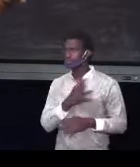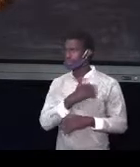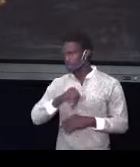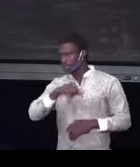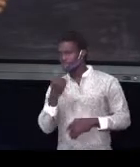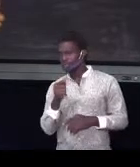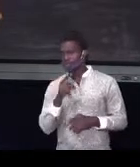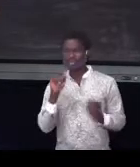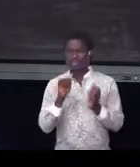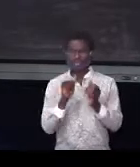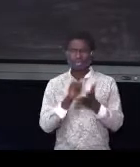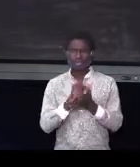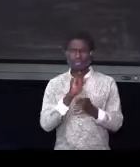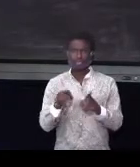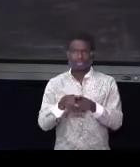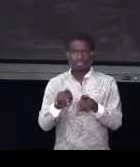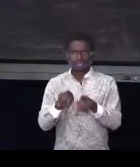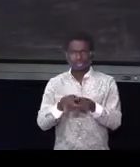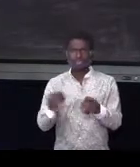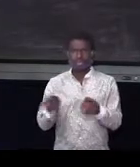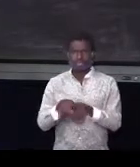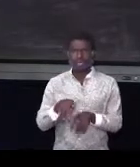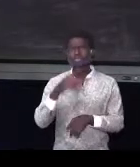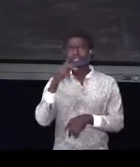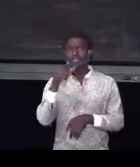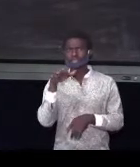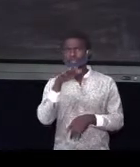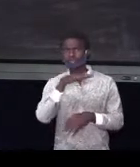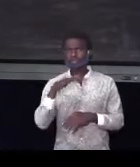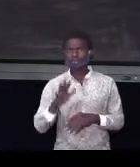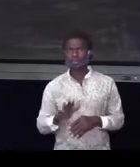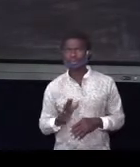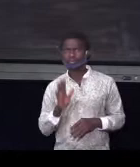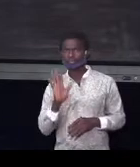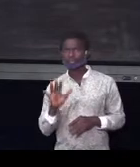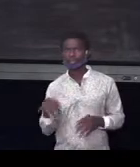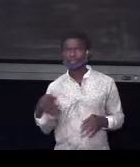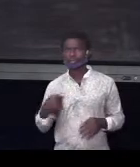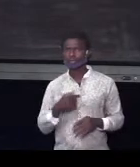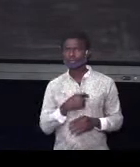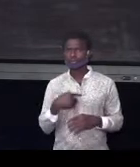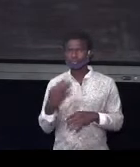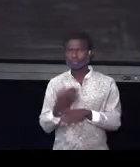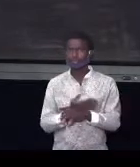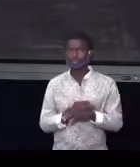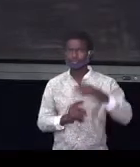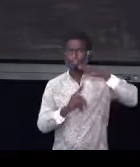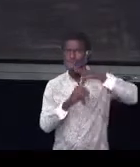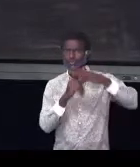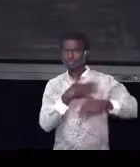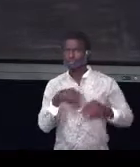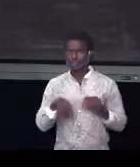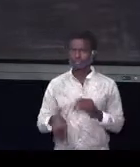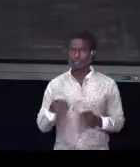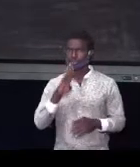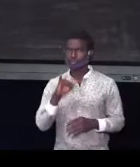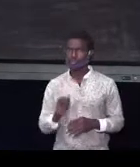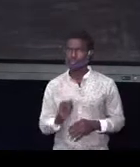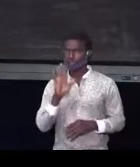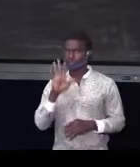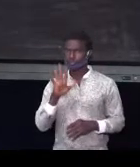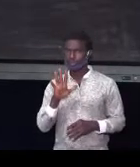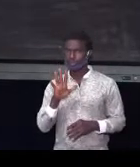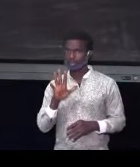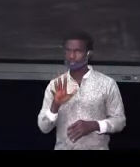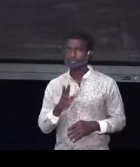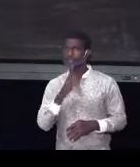fraction that is the same size as 3 over 5. And what did we do? We simply multiplied top and bottom by 5.